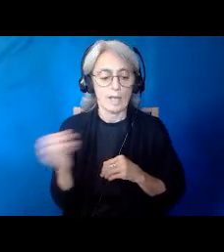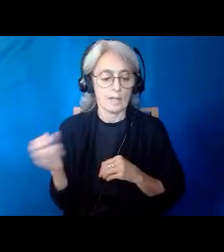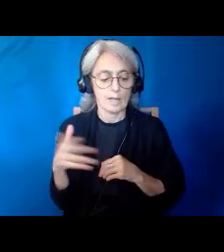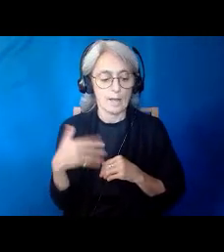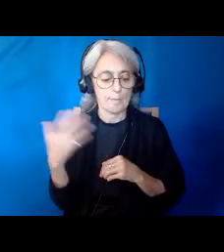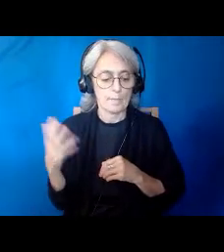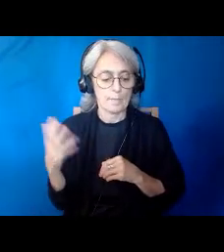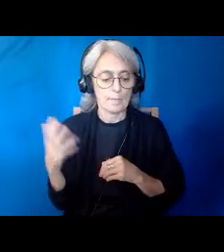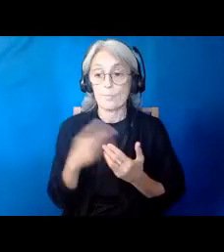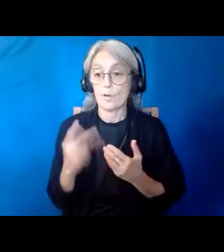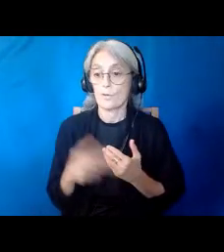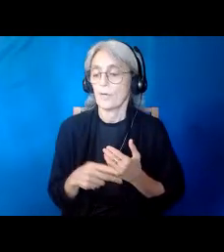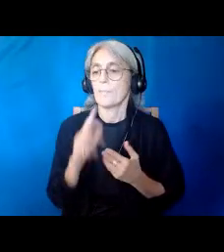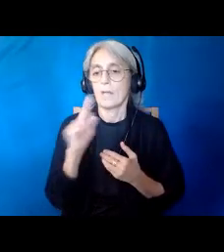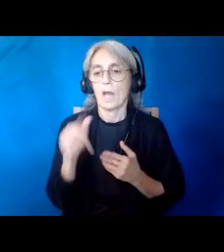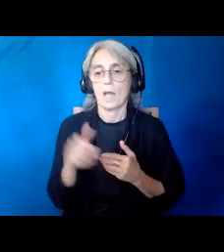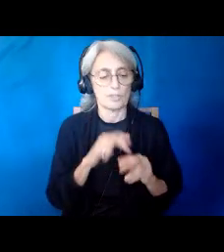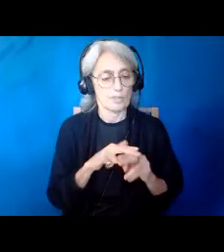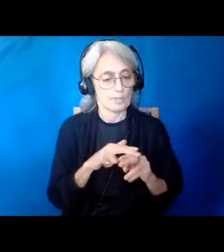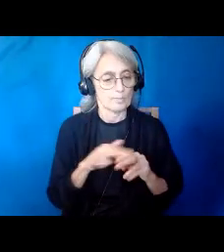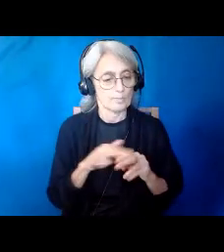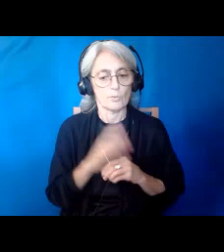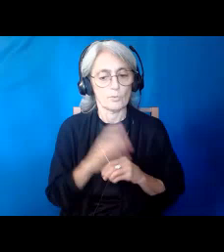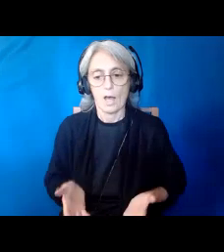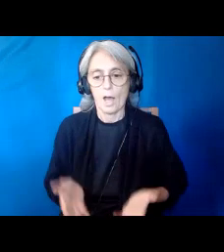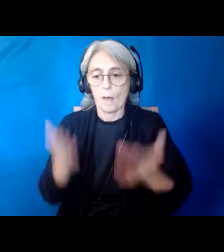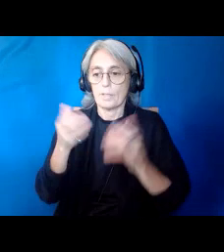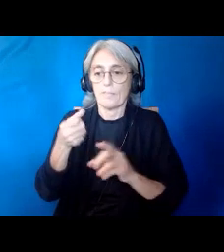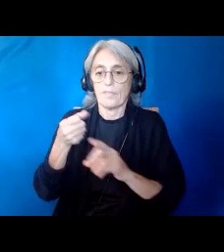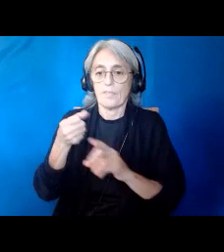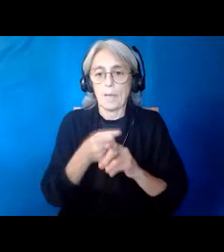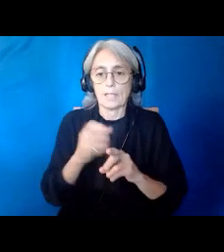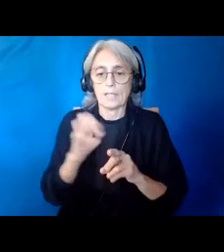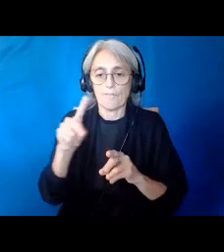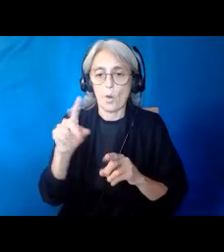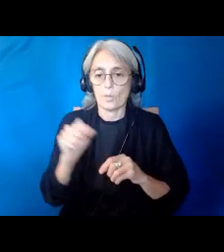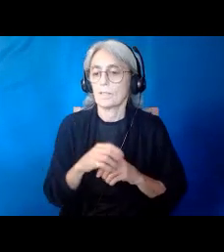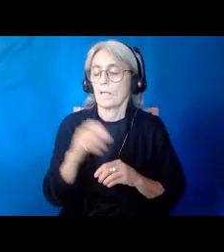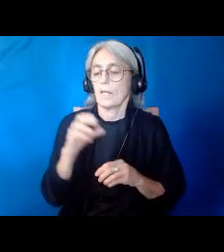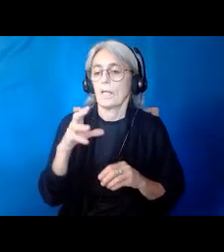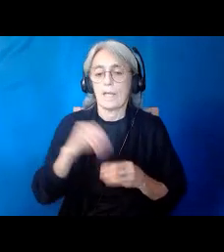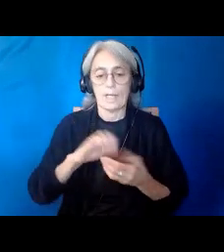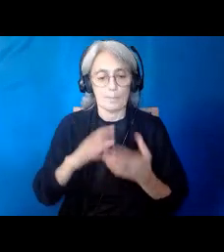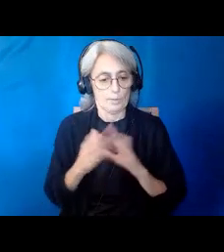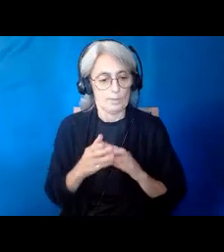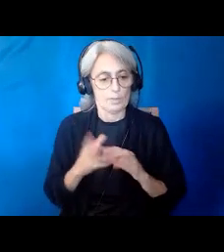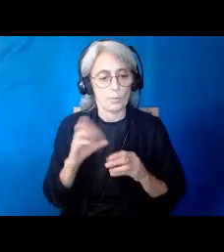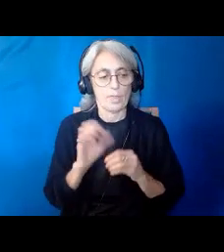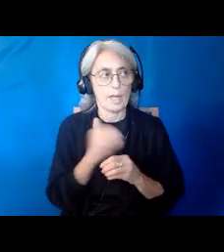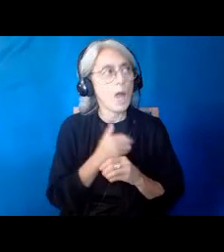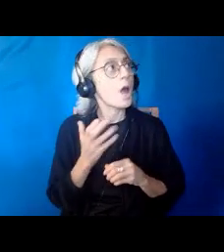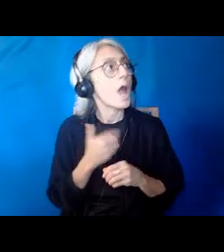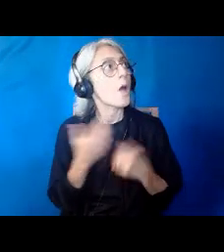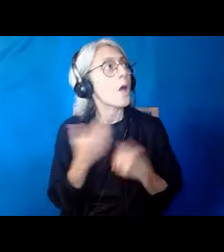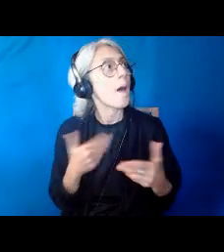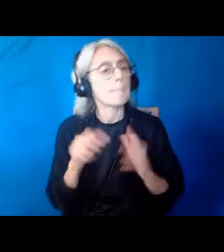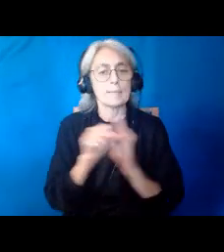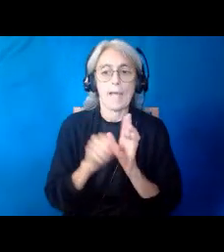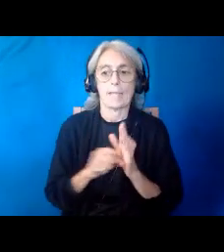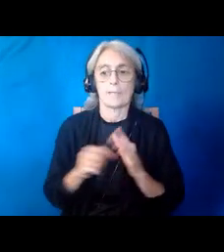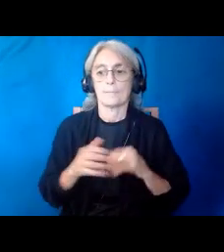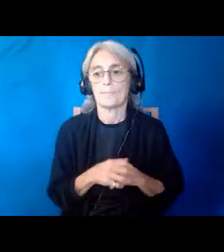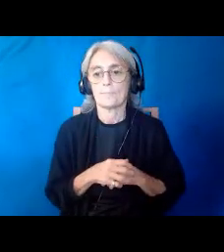beyond just transportation, but to really uplift the impacted folks and communities within our state. I want to bring